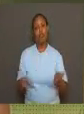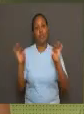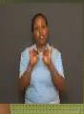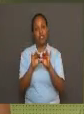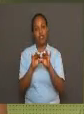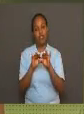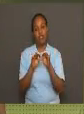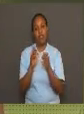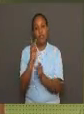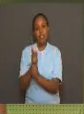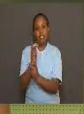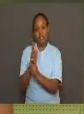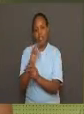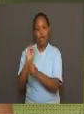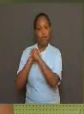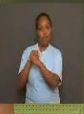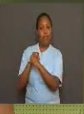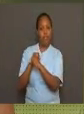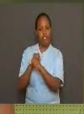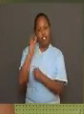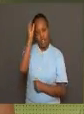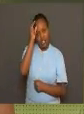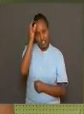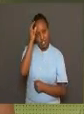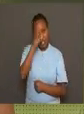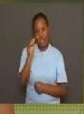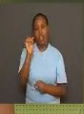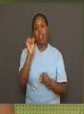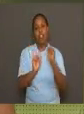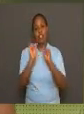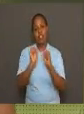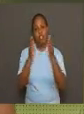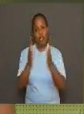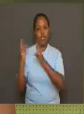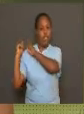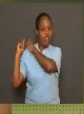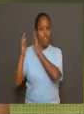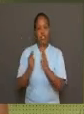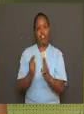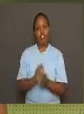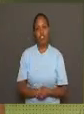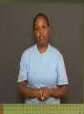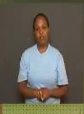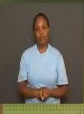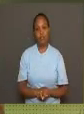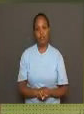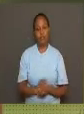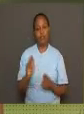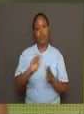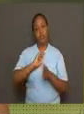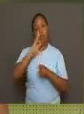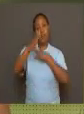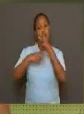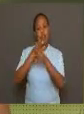of preserving and protecting cultural and historical heritage. People all over